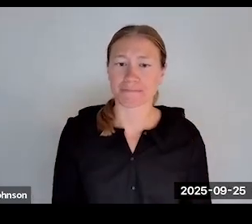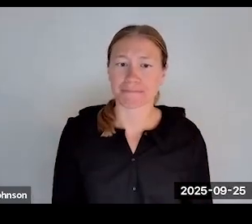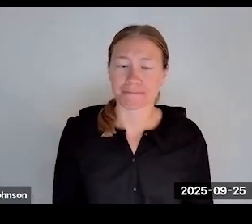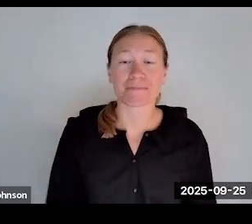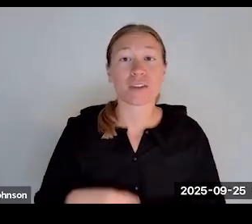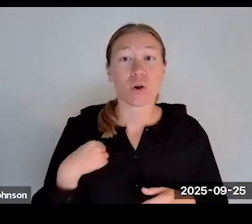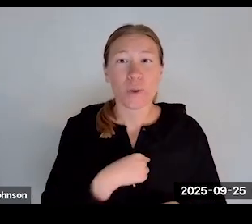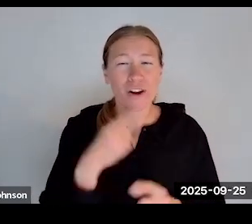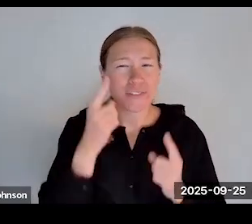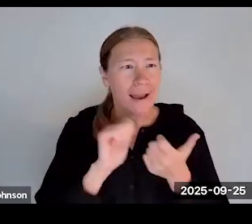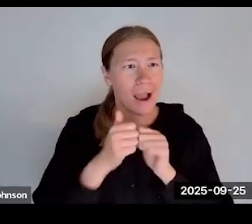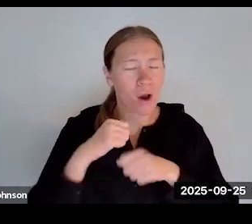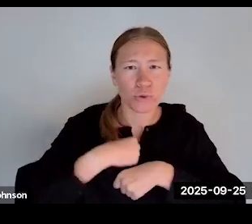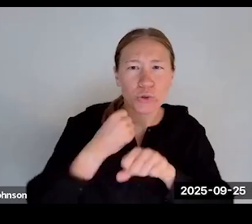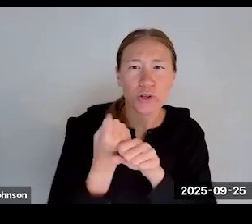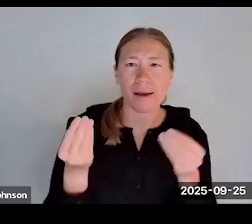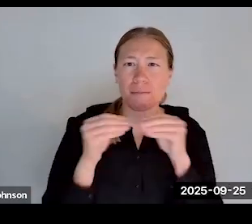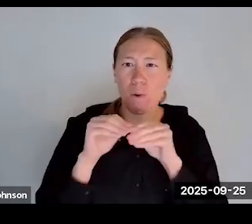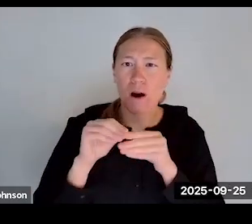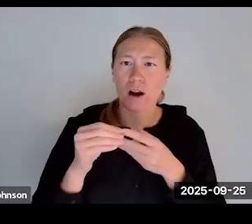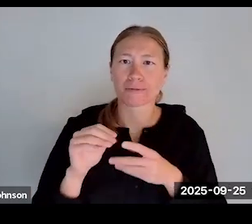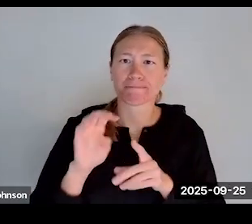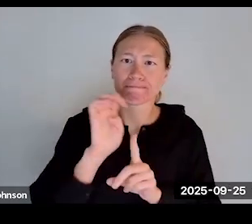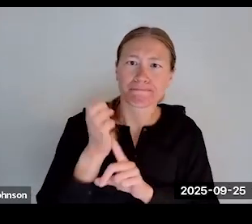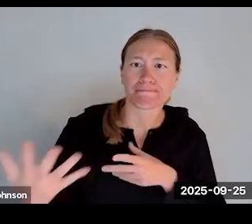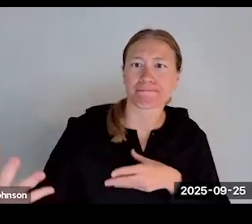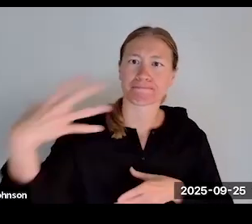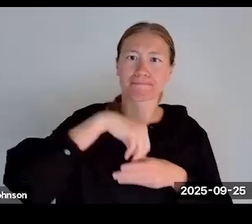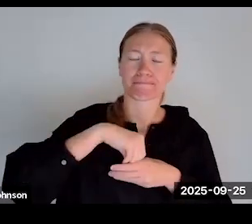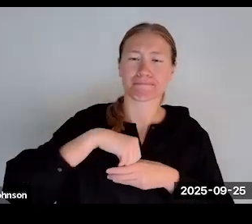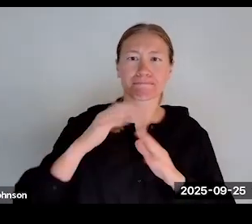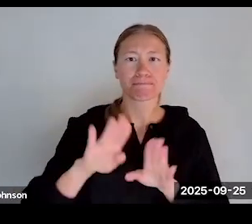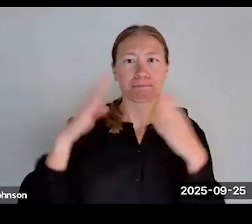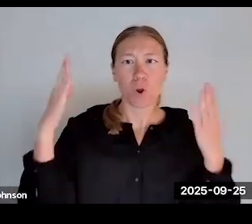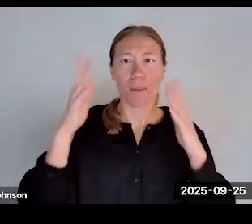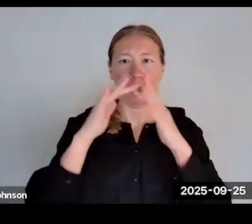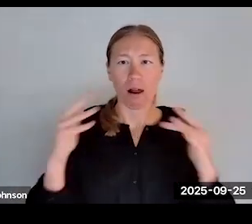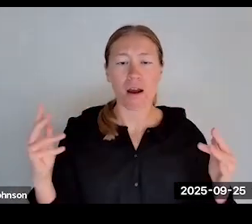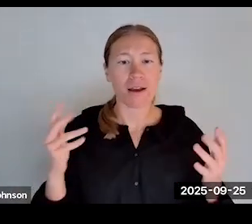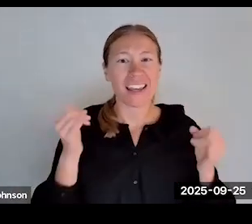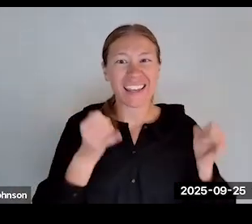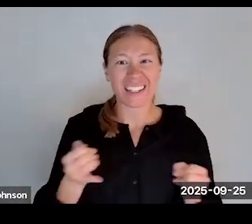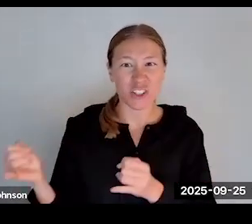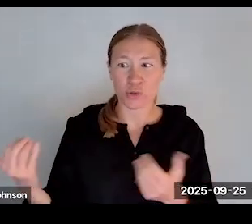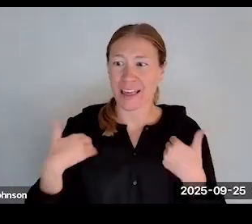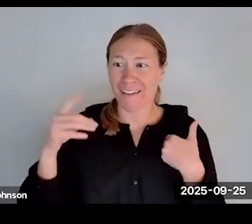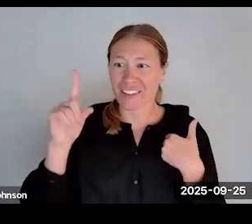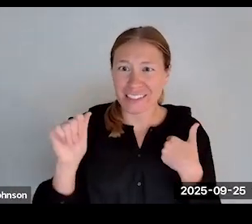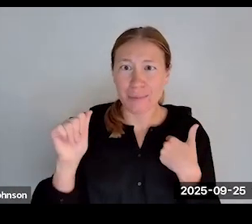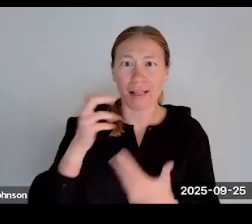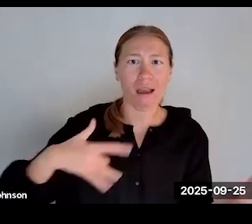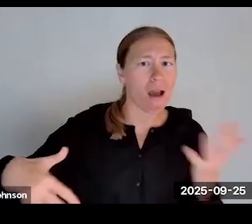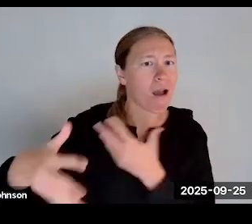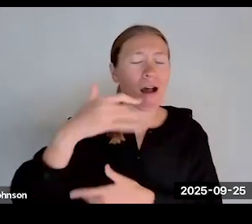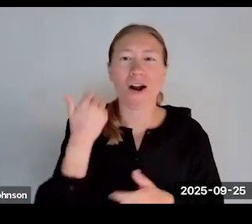inclusive environments, one key way to do so is remember that individuals with disabilities are everywhere in our society,